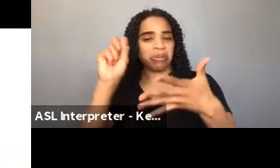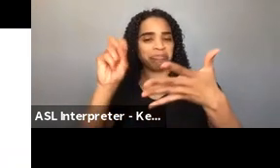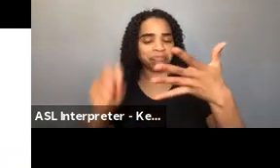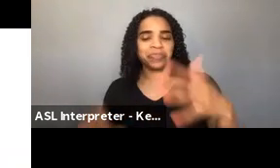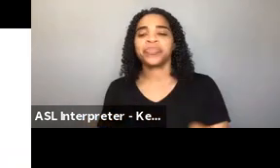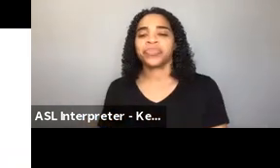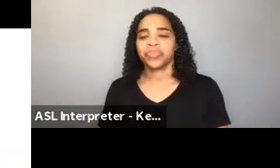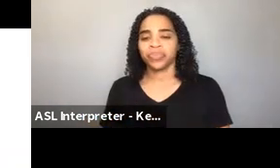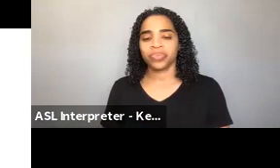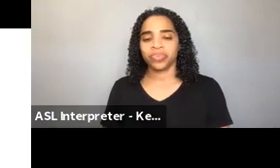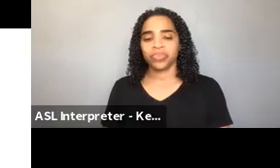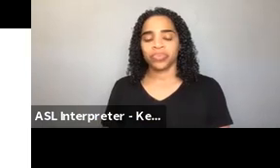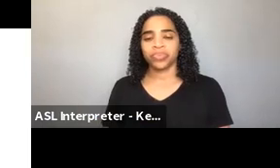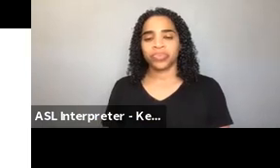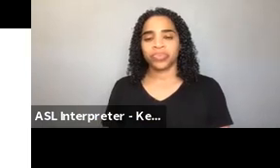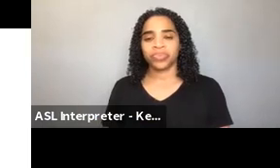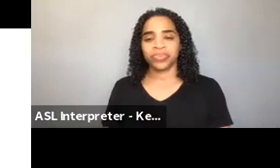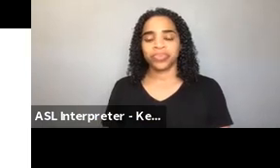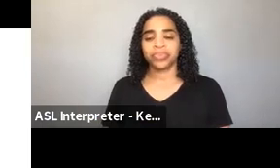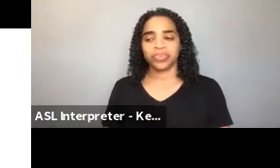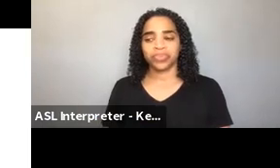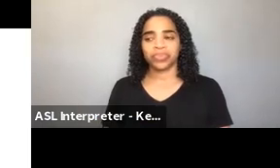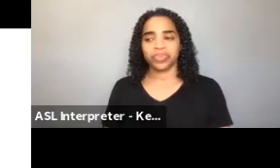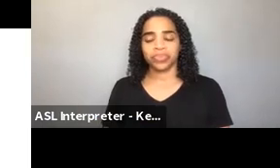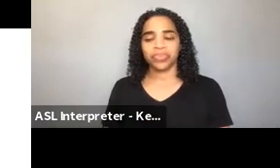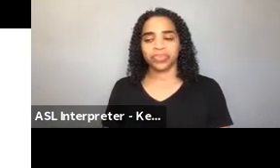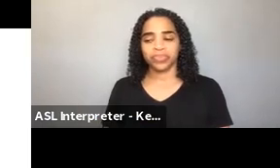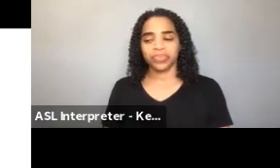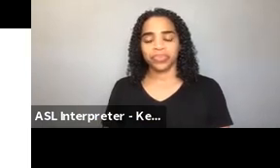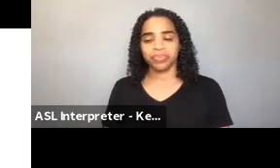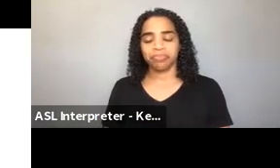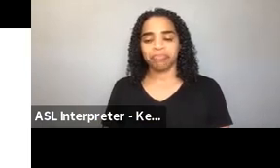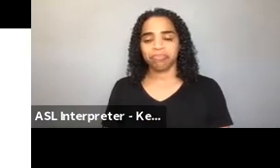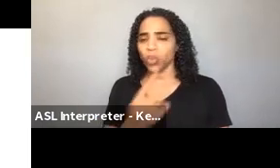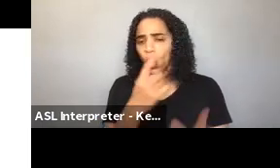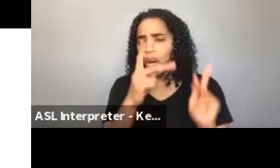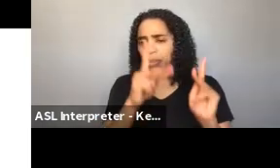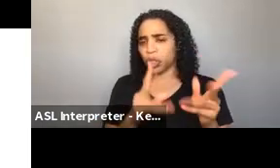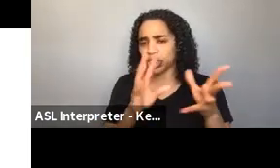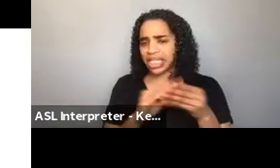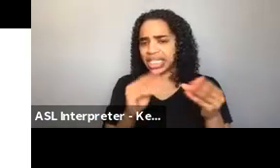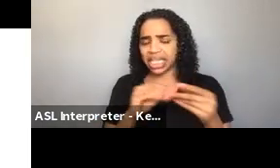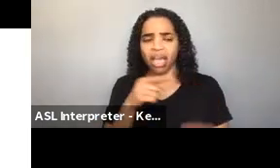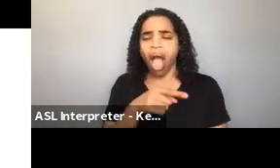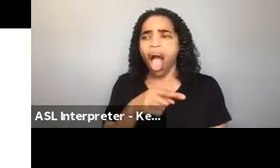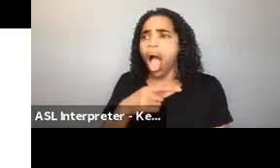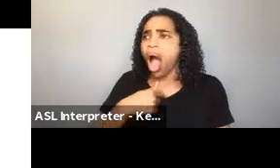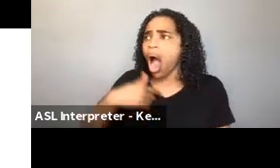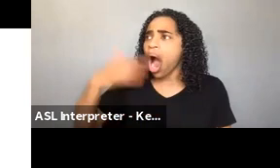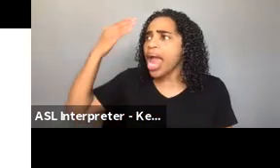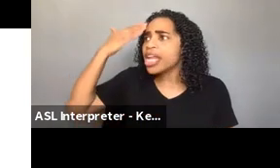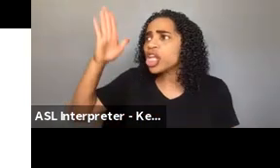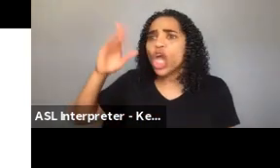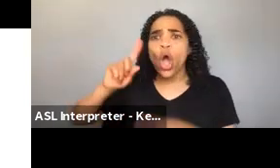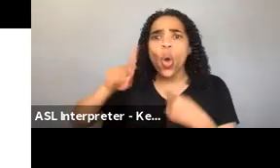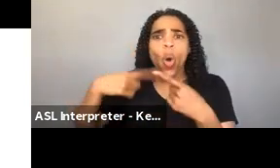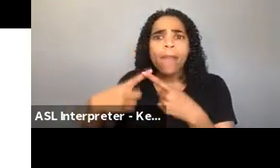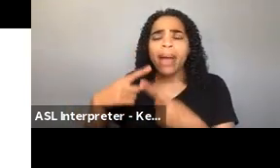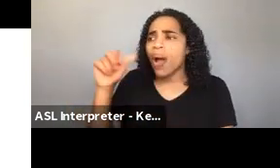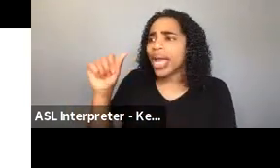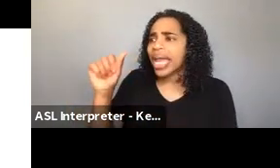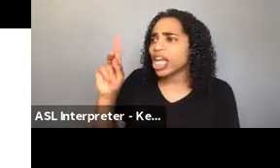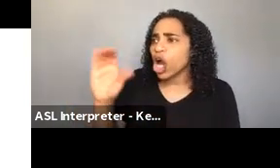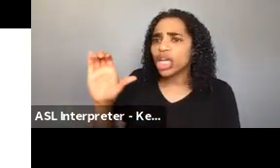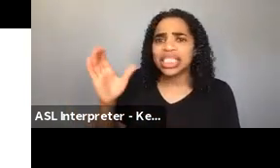Okay, so from an individual, I had no idea of the services offered through the